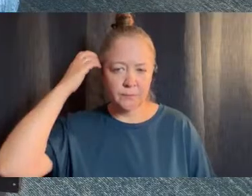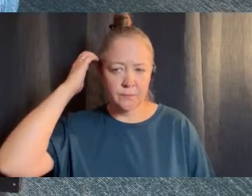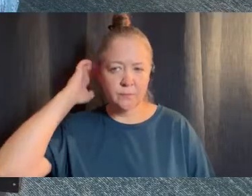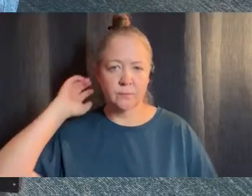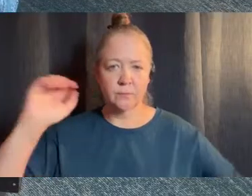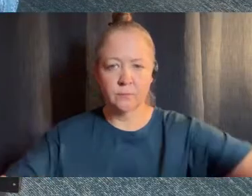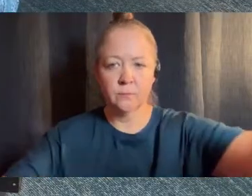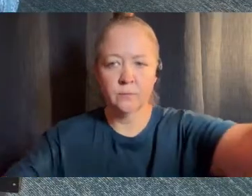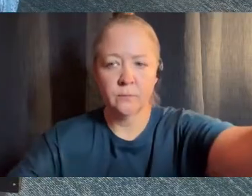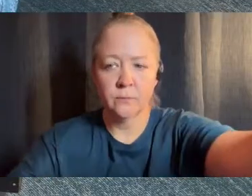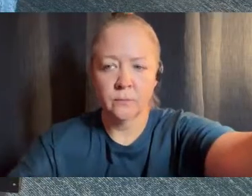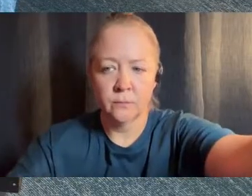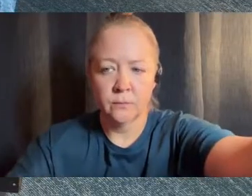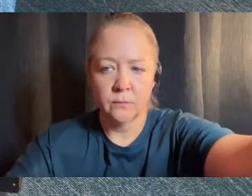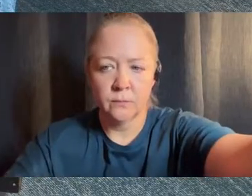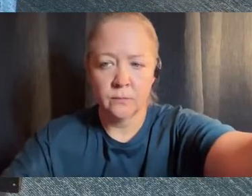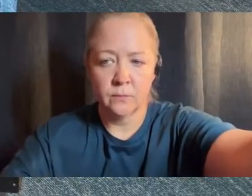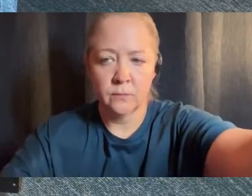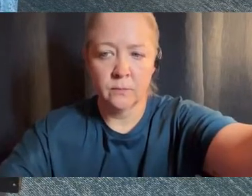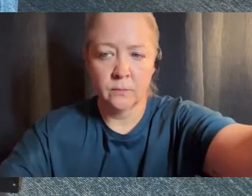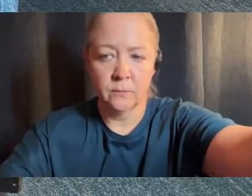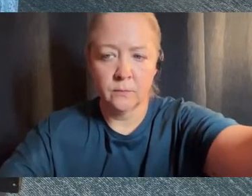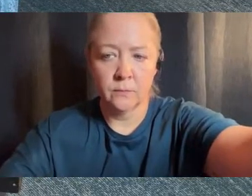Try it now.